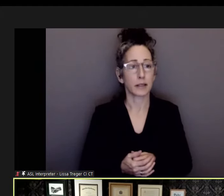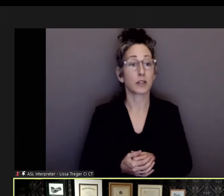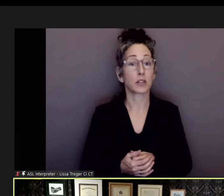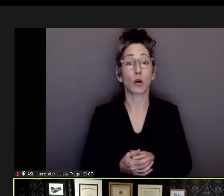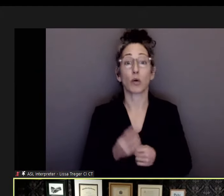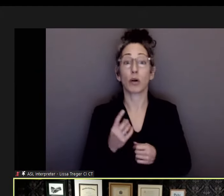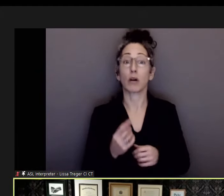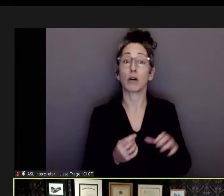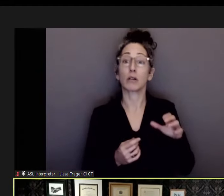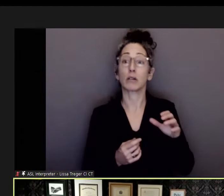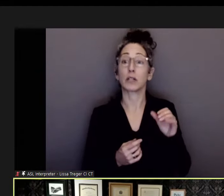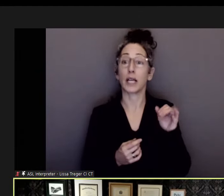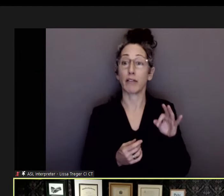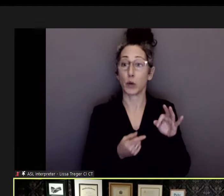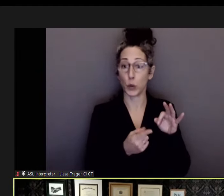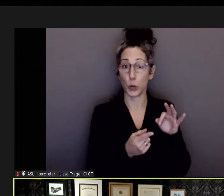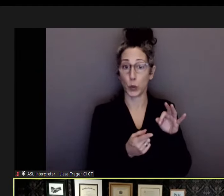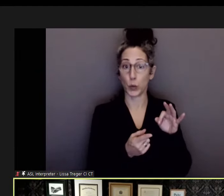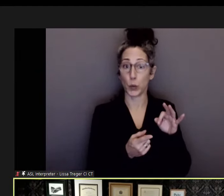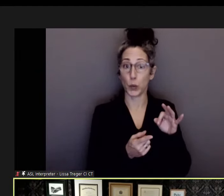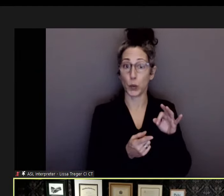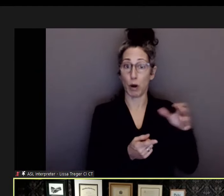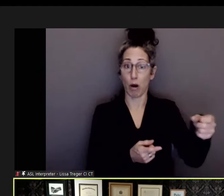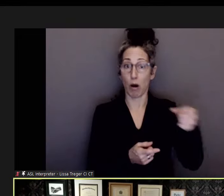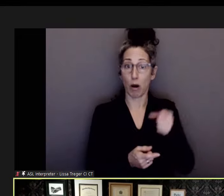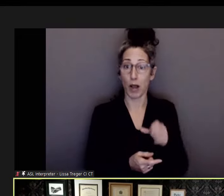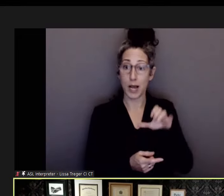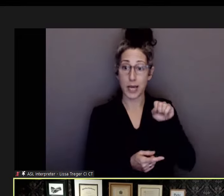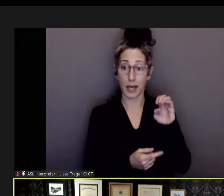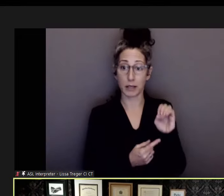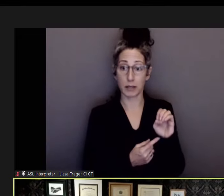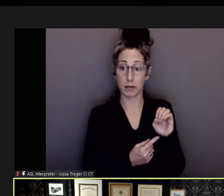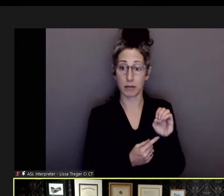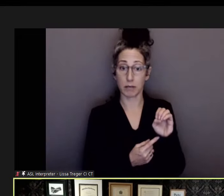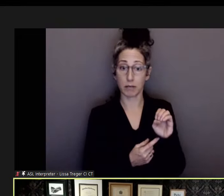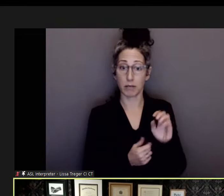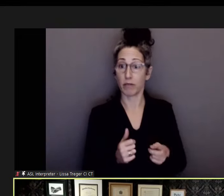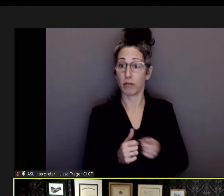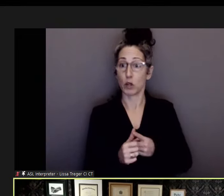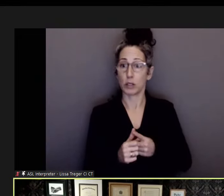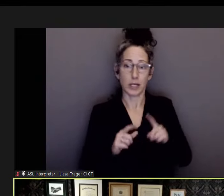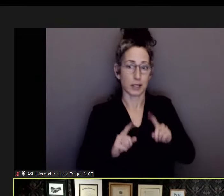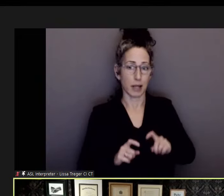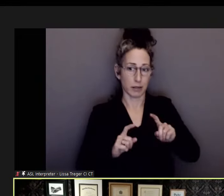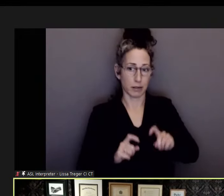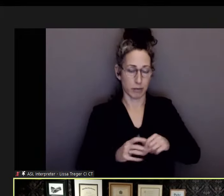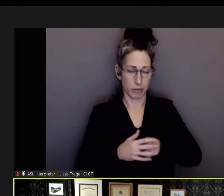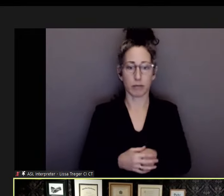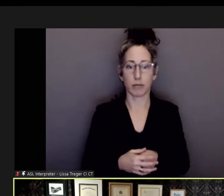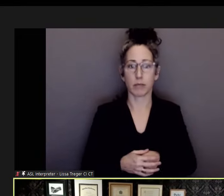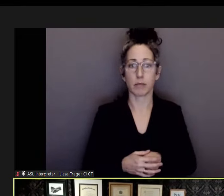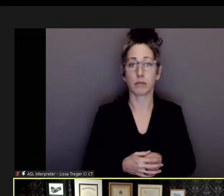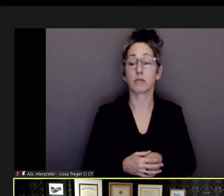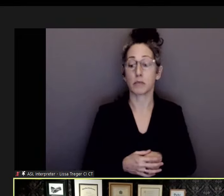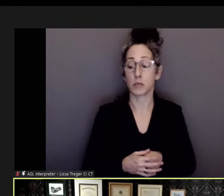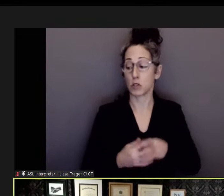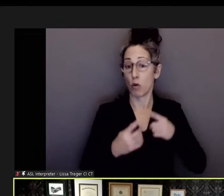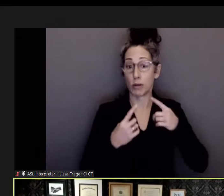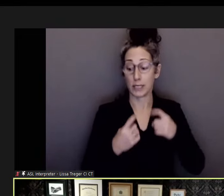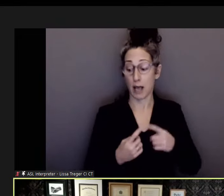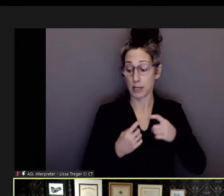in this study of symptomatic COVID-19, you had to first have a test. The test had to say that you had the